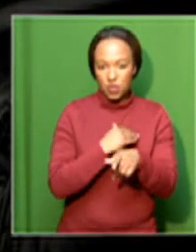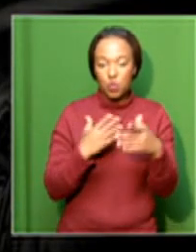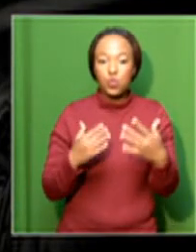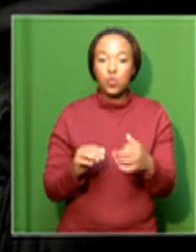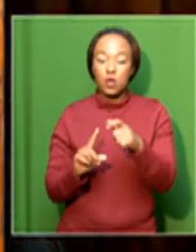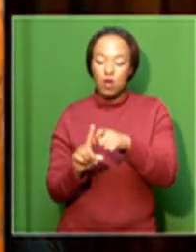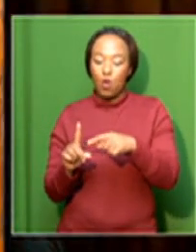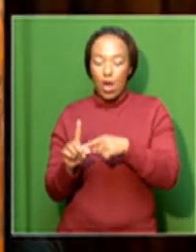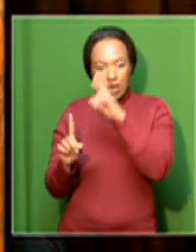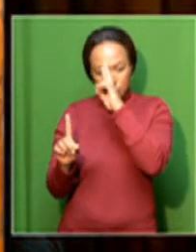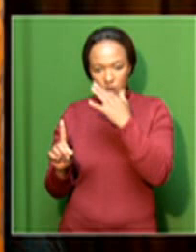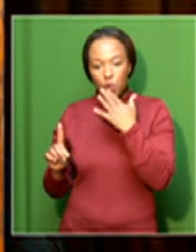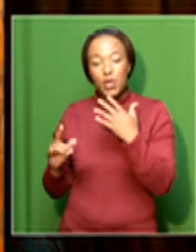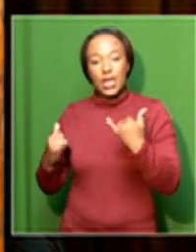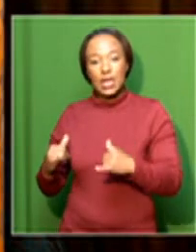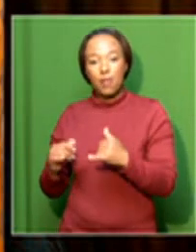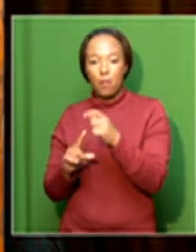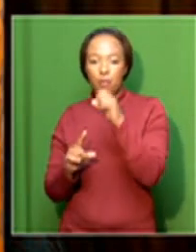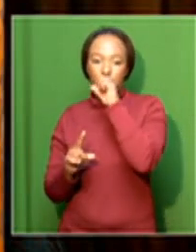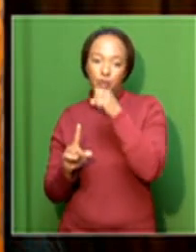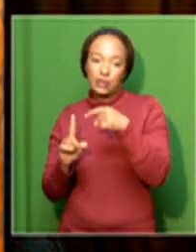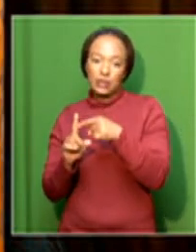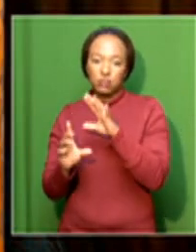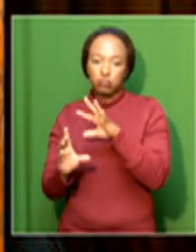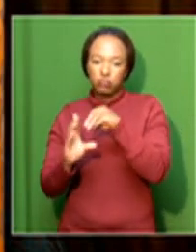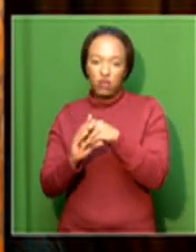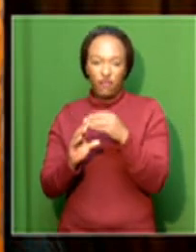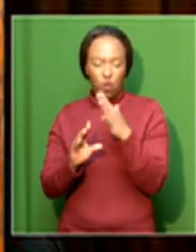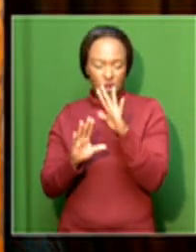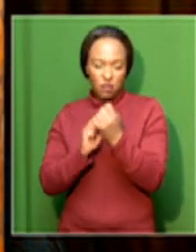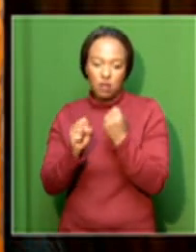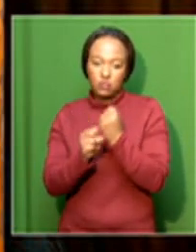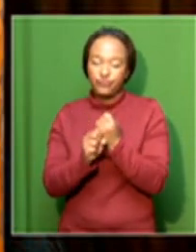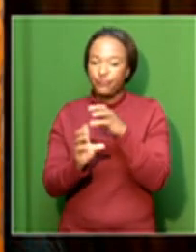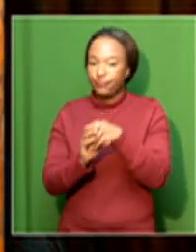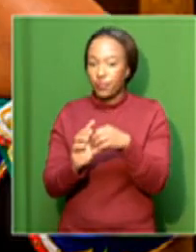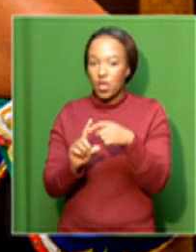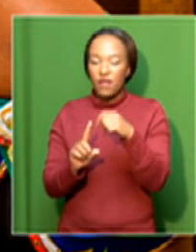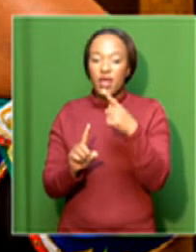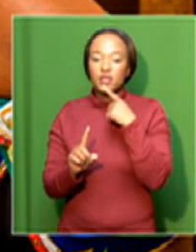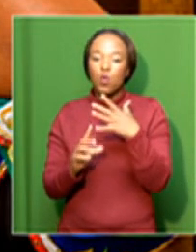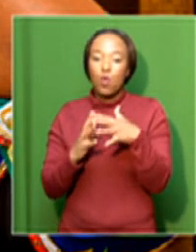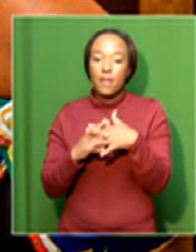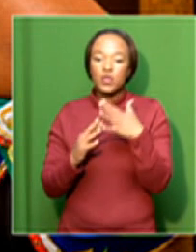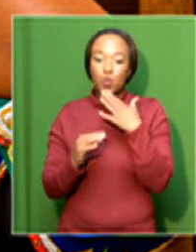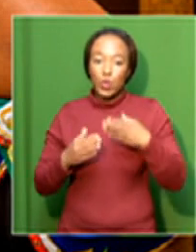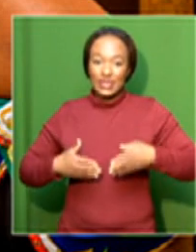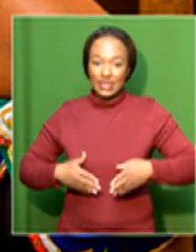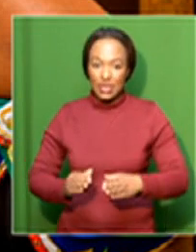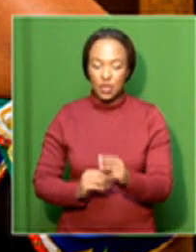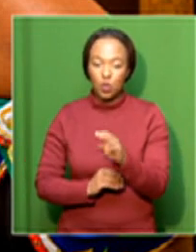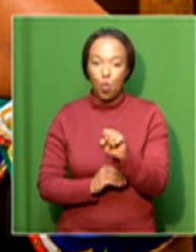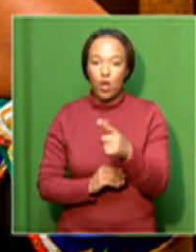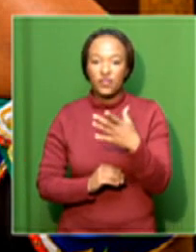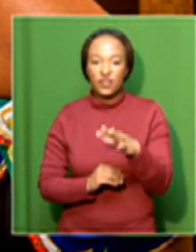of the most respected hip-hop artists in the country, having been in the industry for over a decade. His first mixtape, Streetwise, got rave